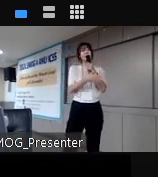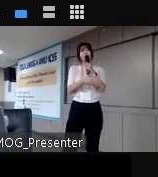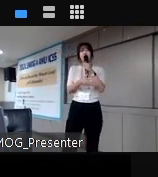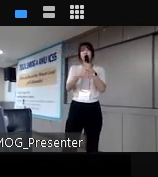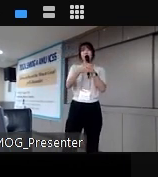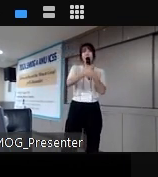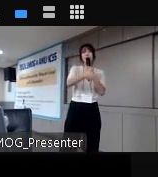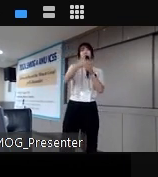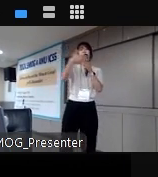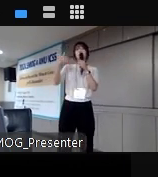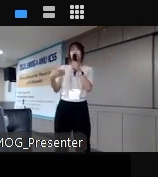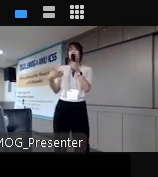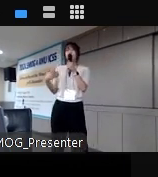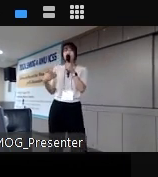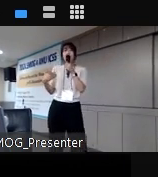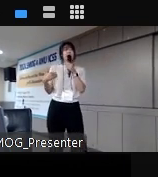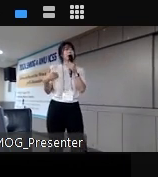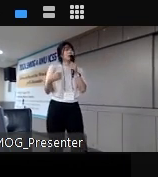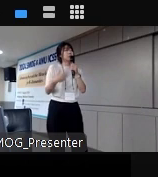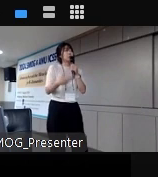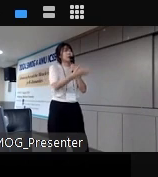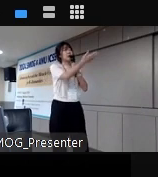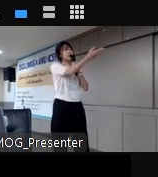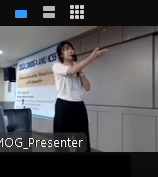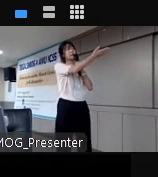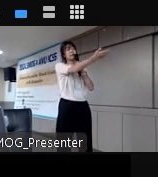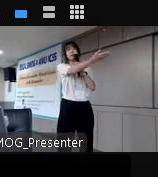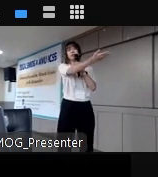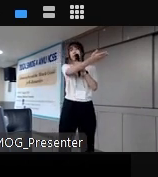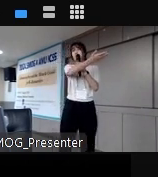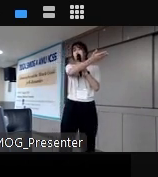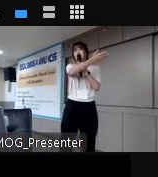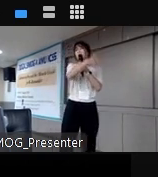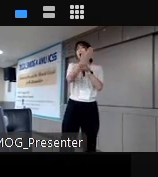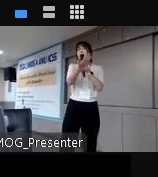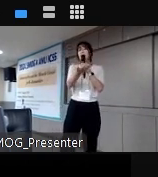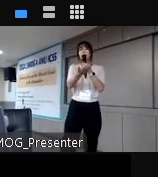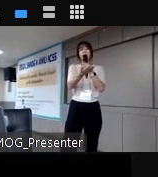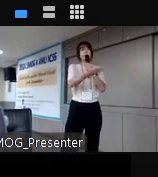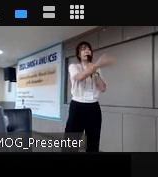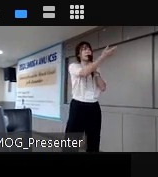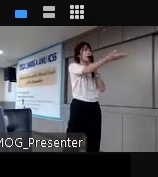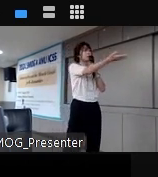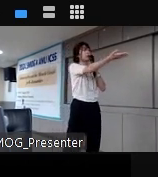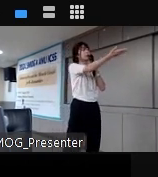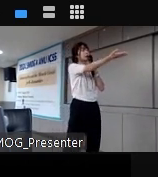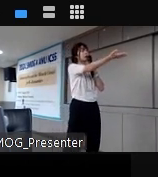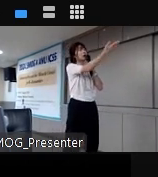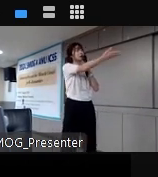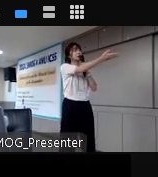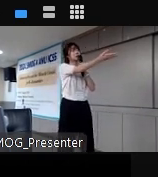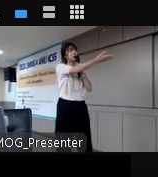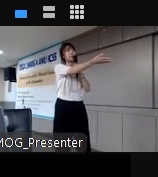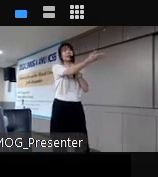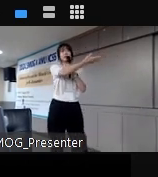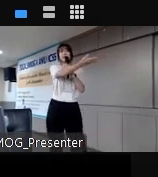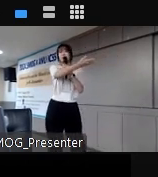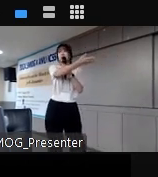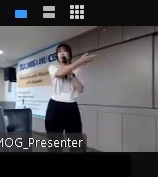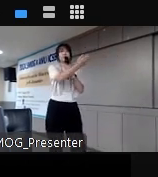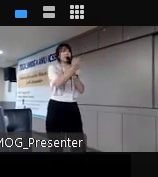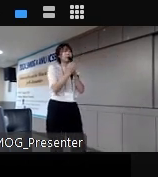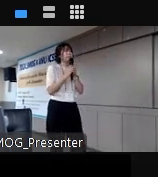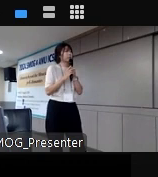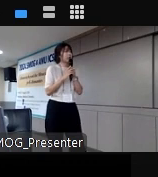the company that could also pay Jin back. So argument reversing is possible, meaning that the object could also serve as a subject